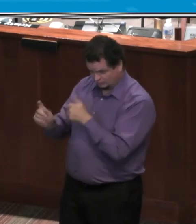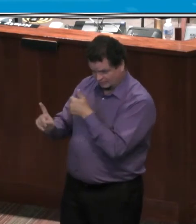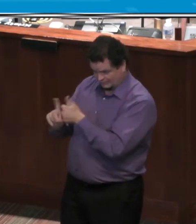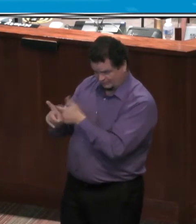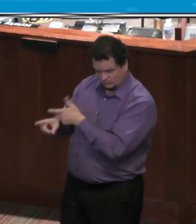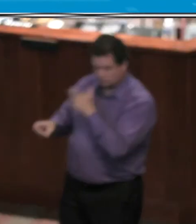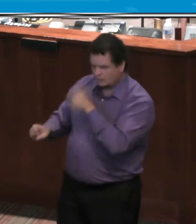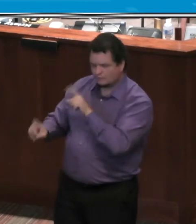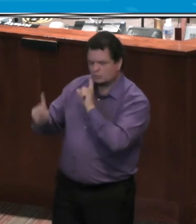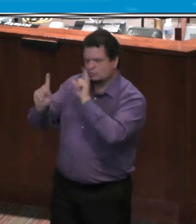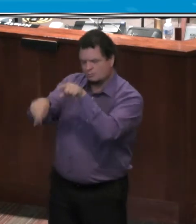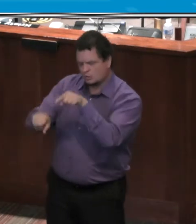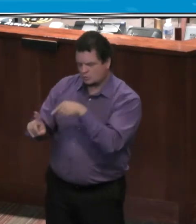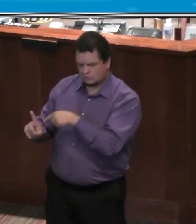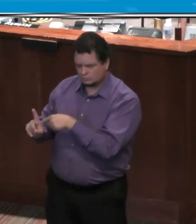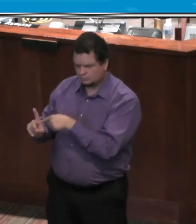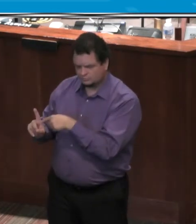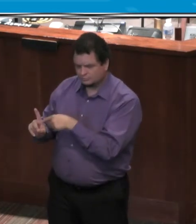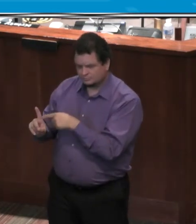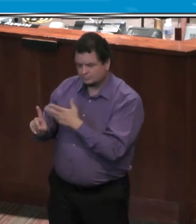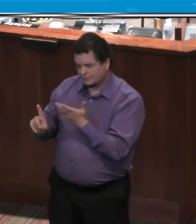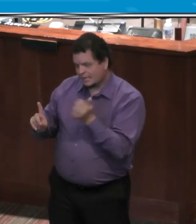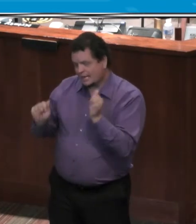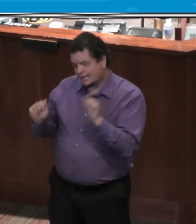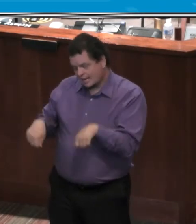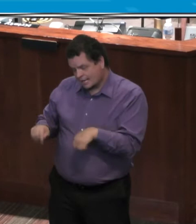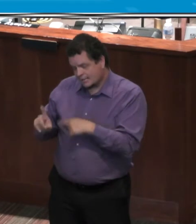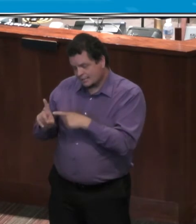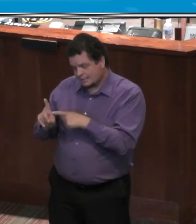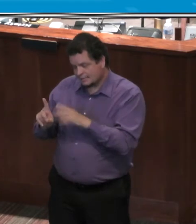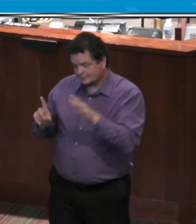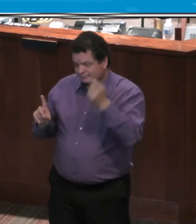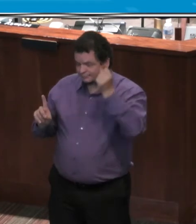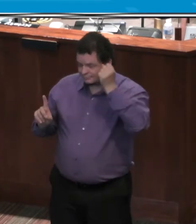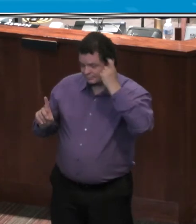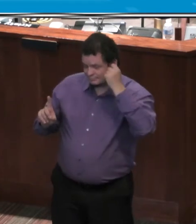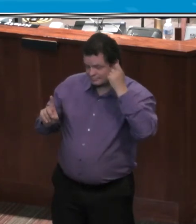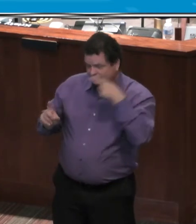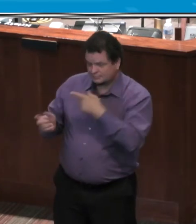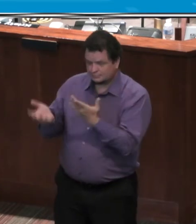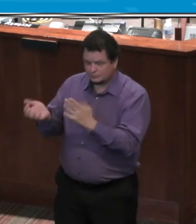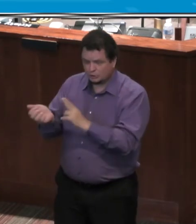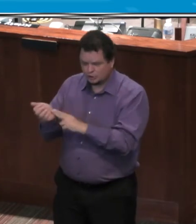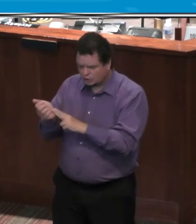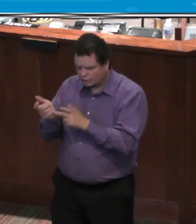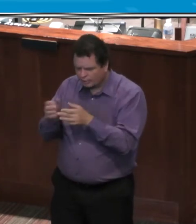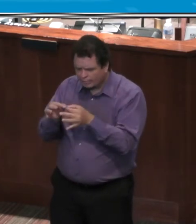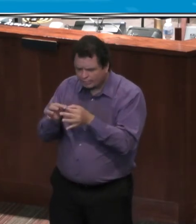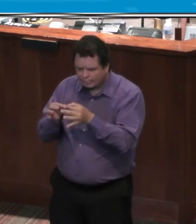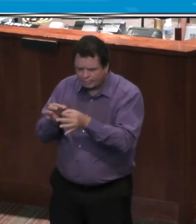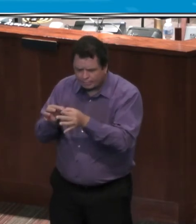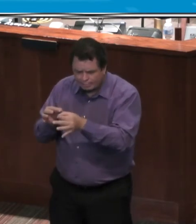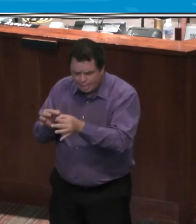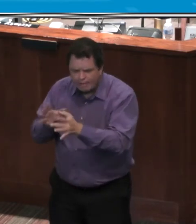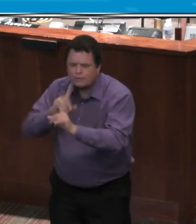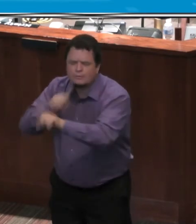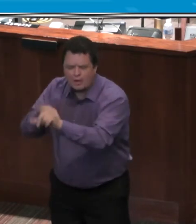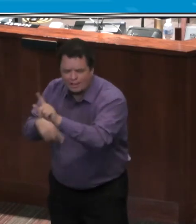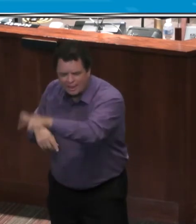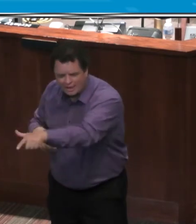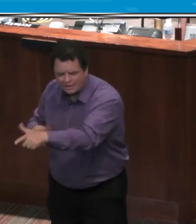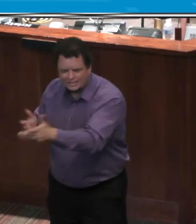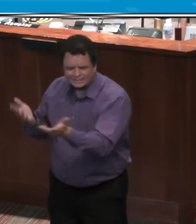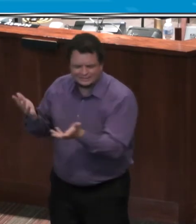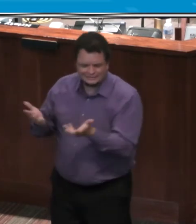foundation, often there's a delay in lab results or a delay in communication, and sometimes they may be the first person to receive that information. And because we